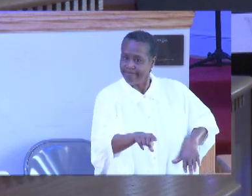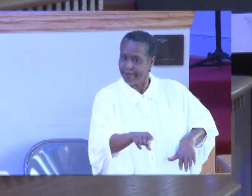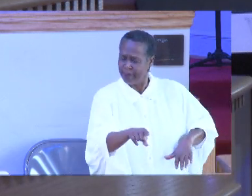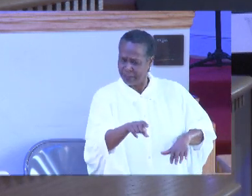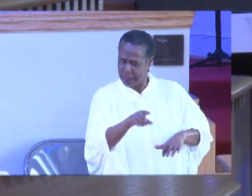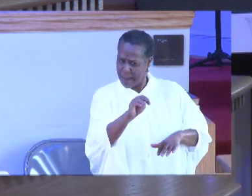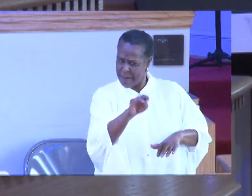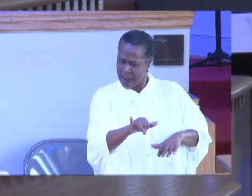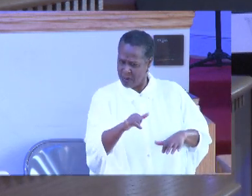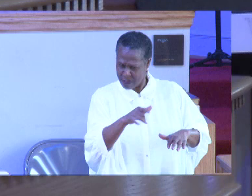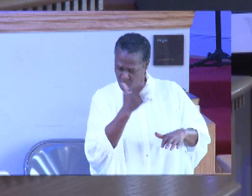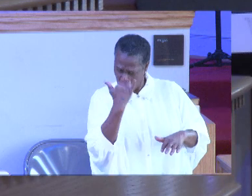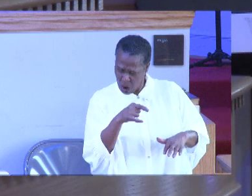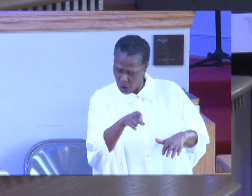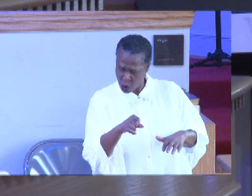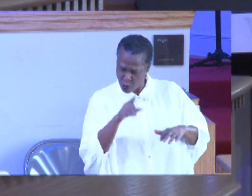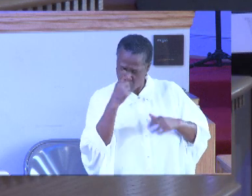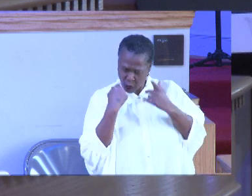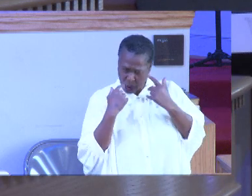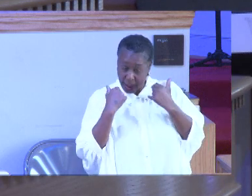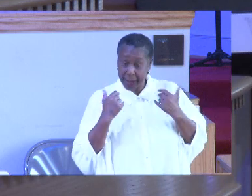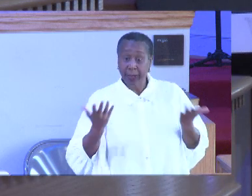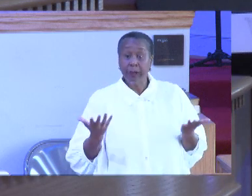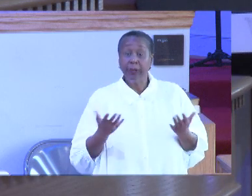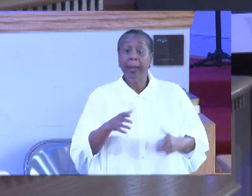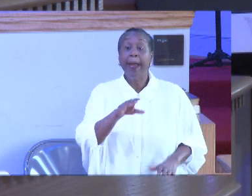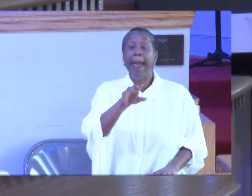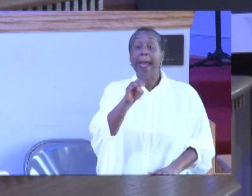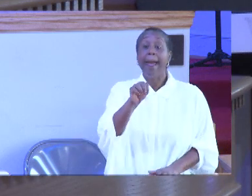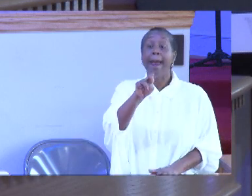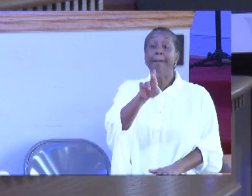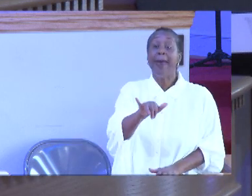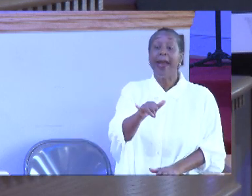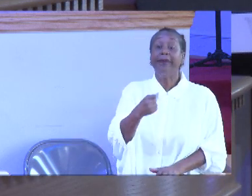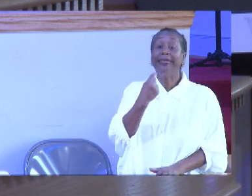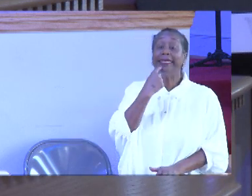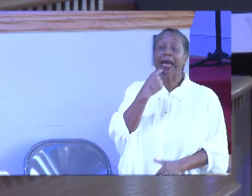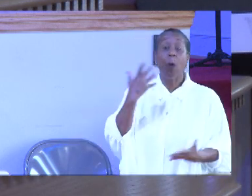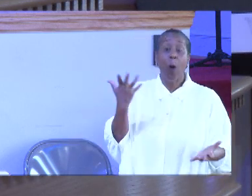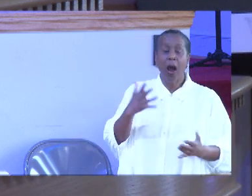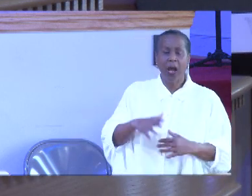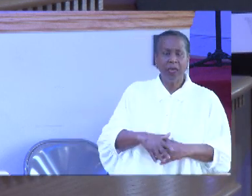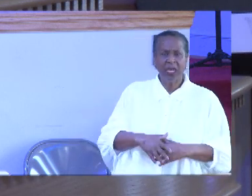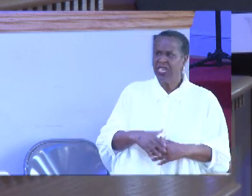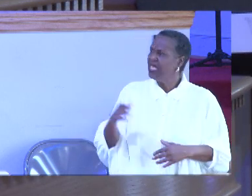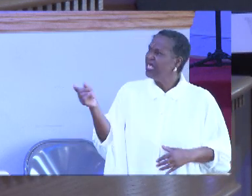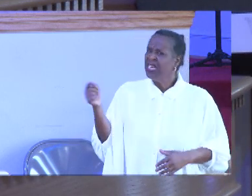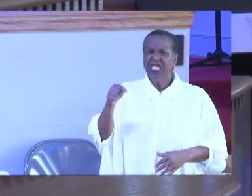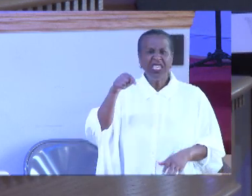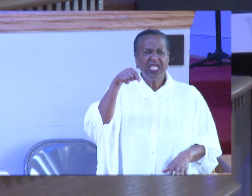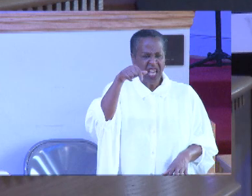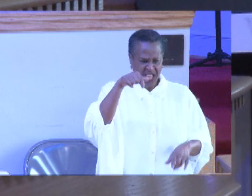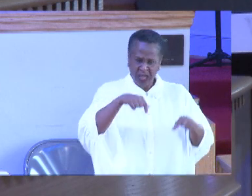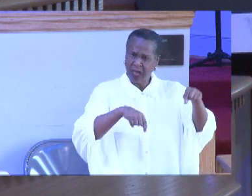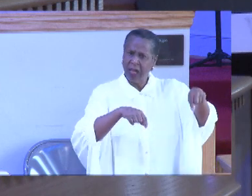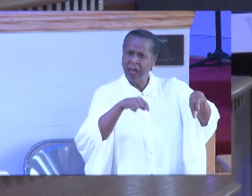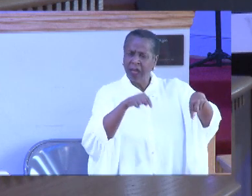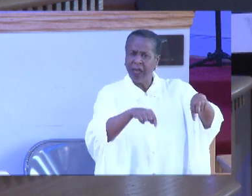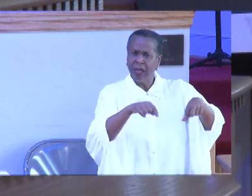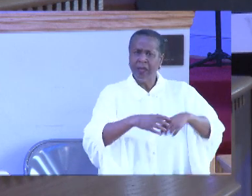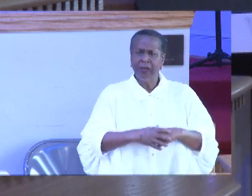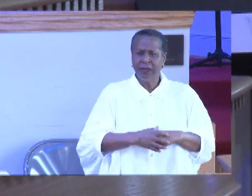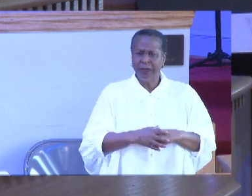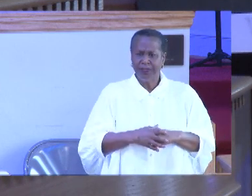And here is her retort. Here is the meaning for the